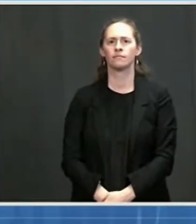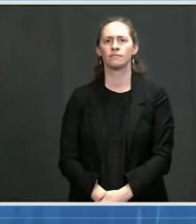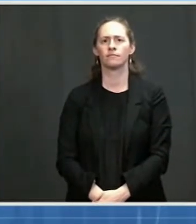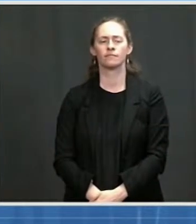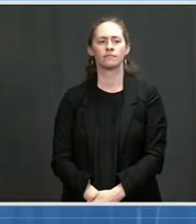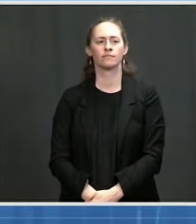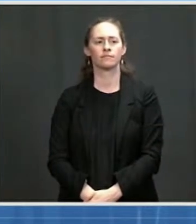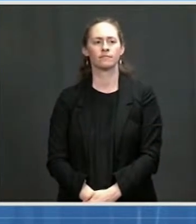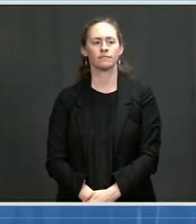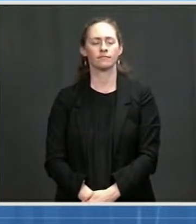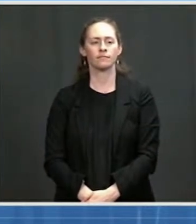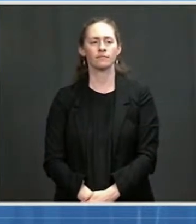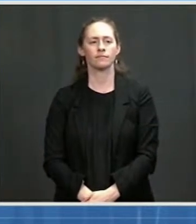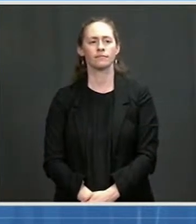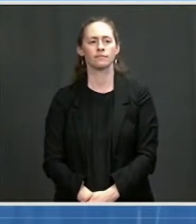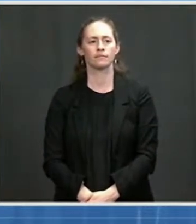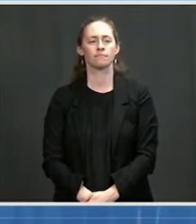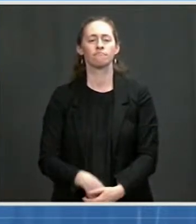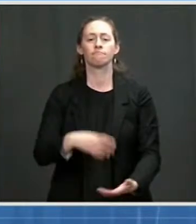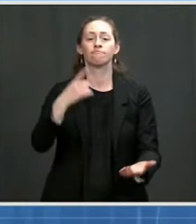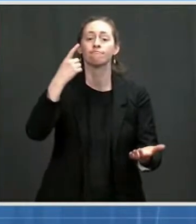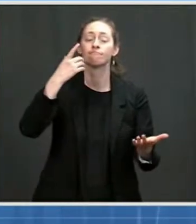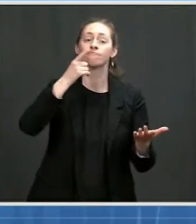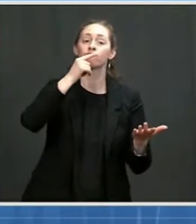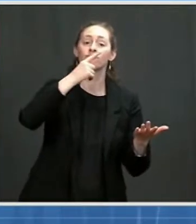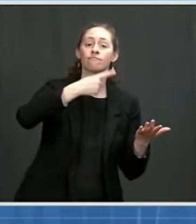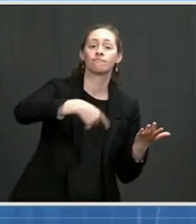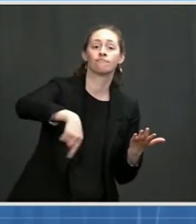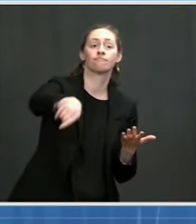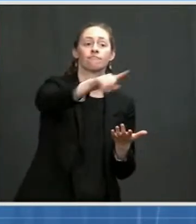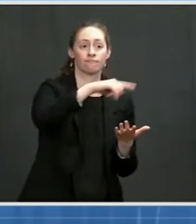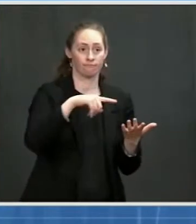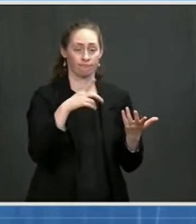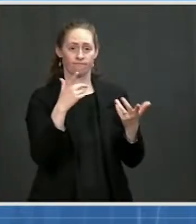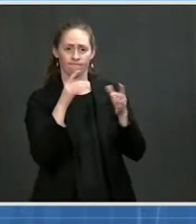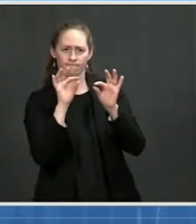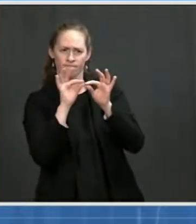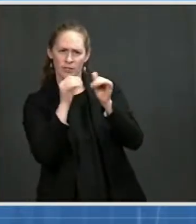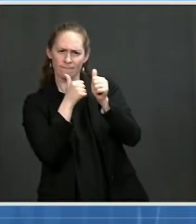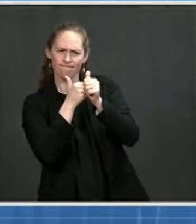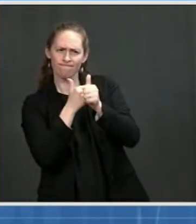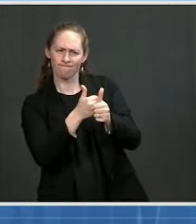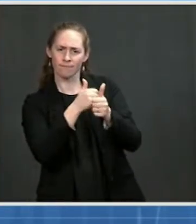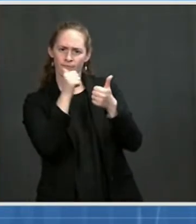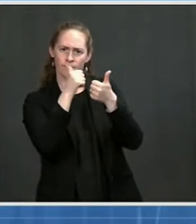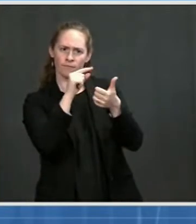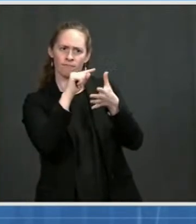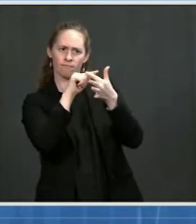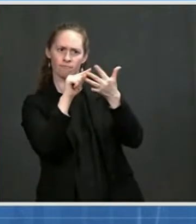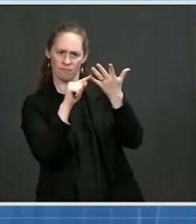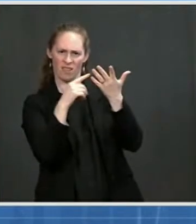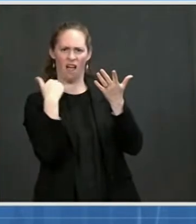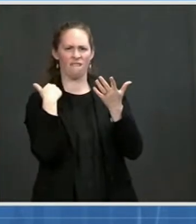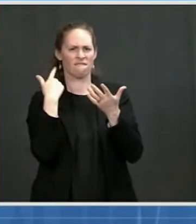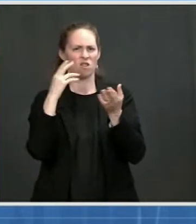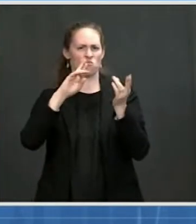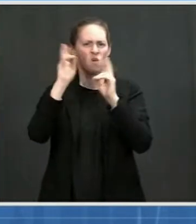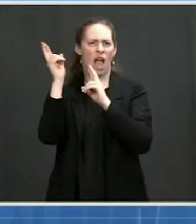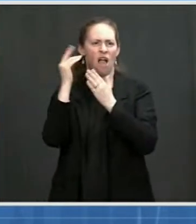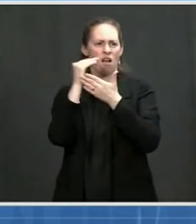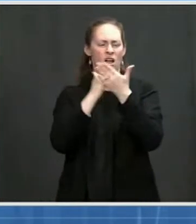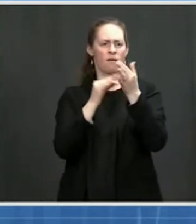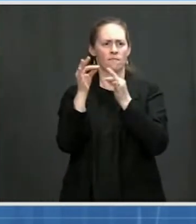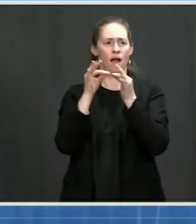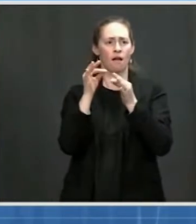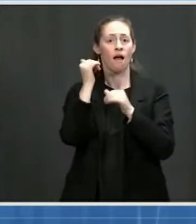that continuing going to this treatment guidelines panel website, literally on a daily